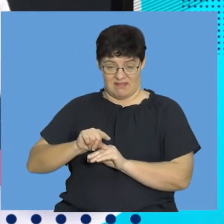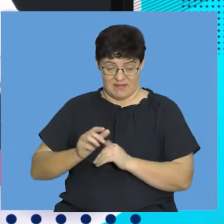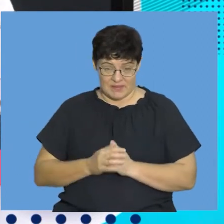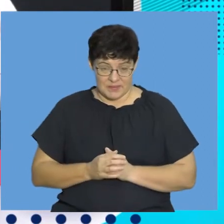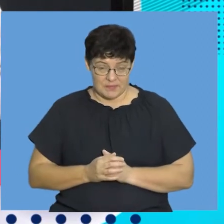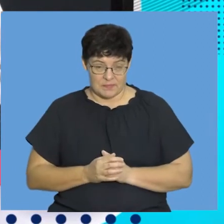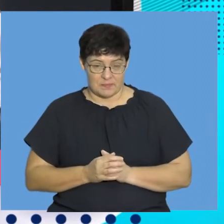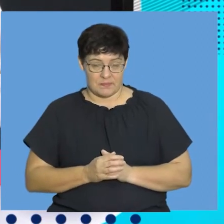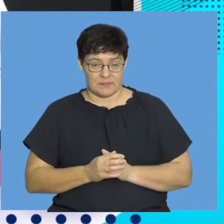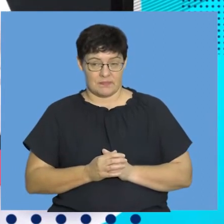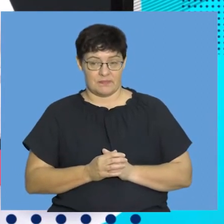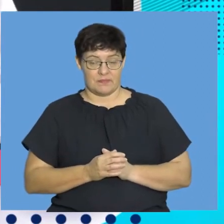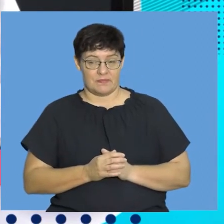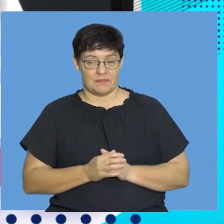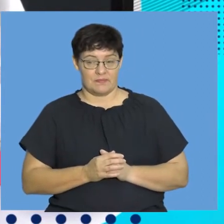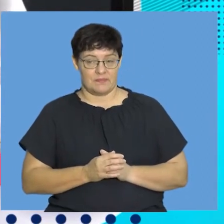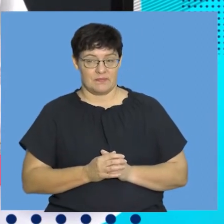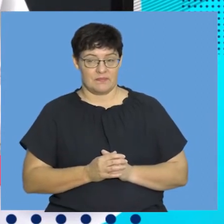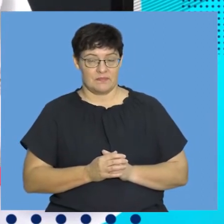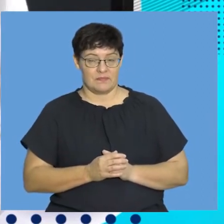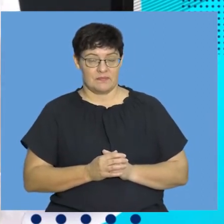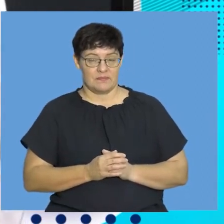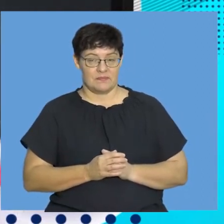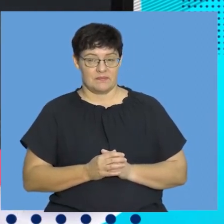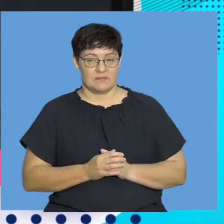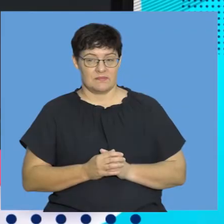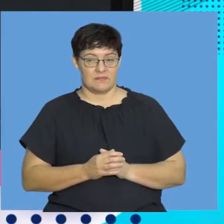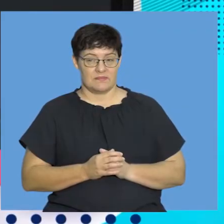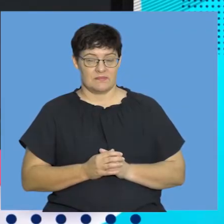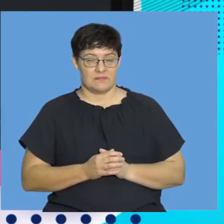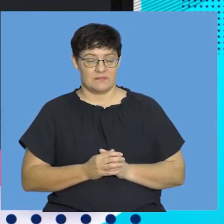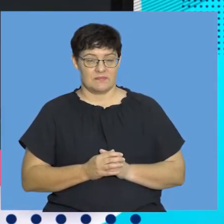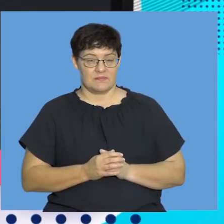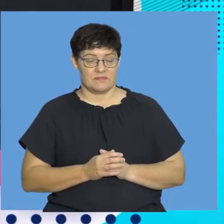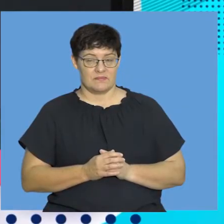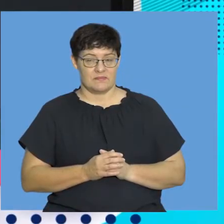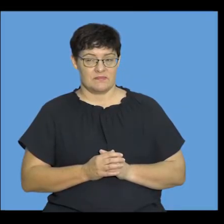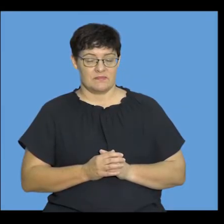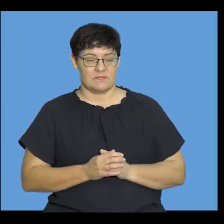is interest that will have to be paid. Okay.